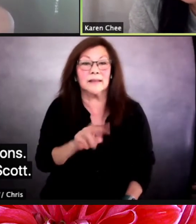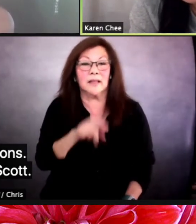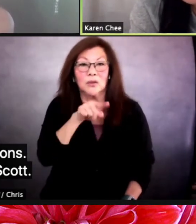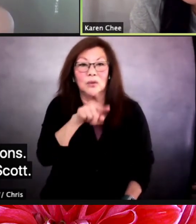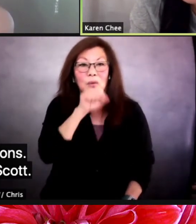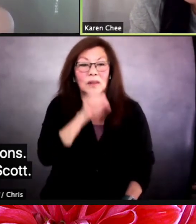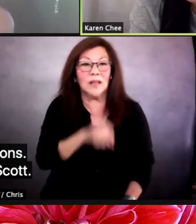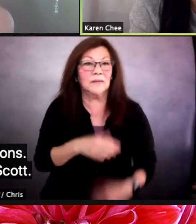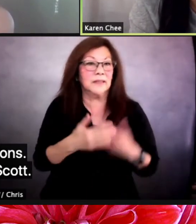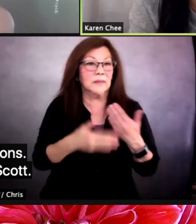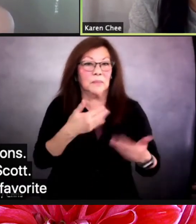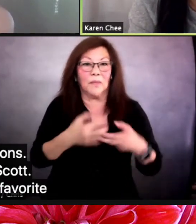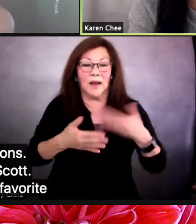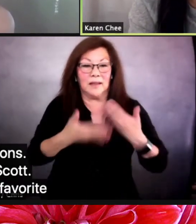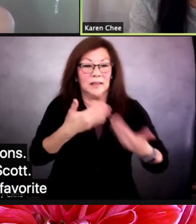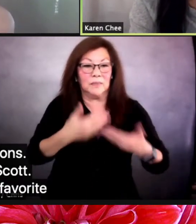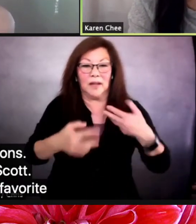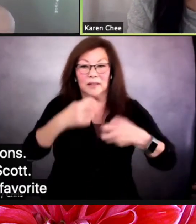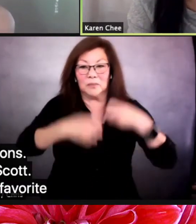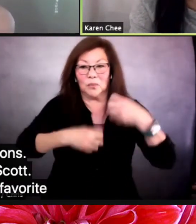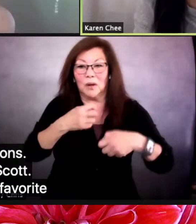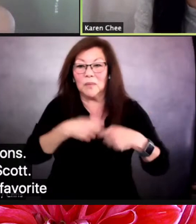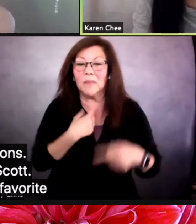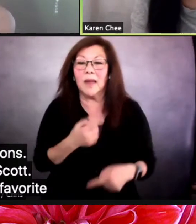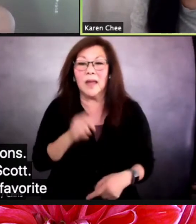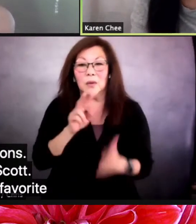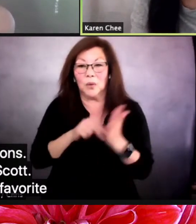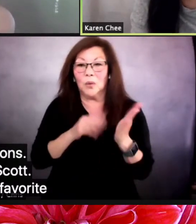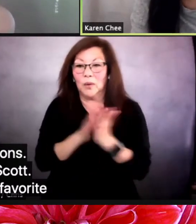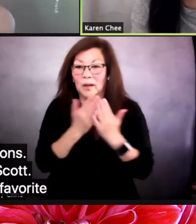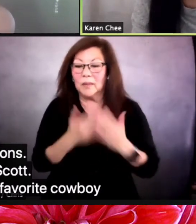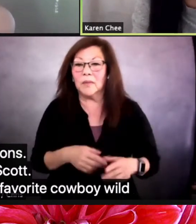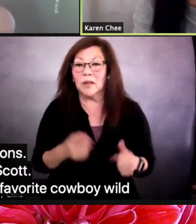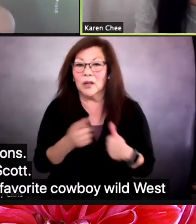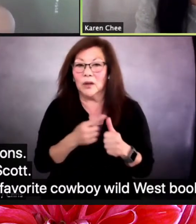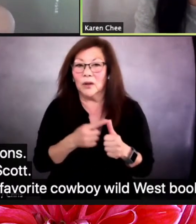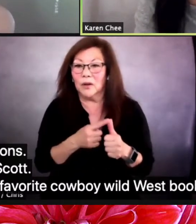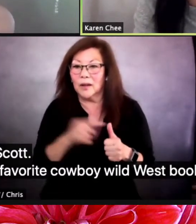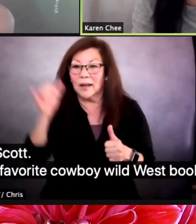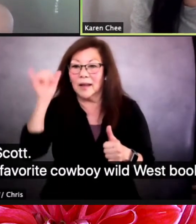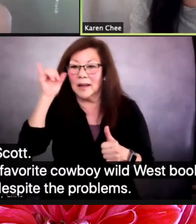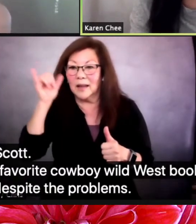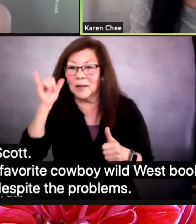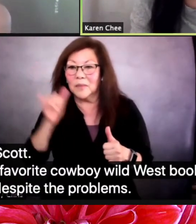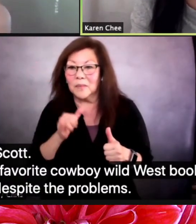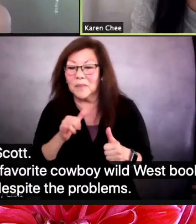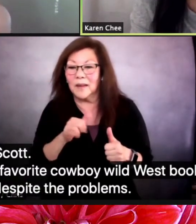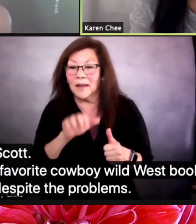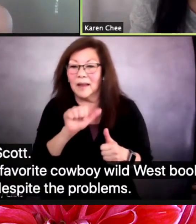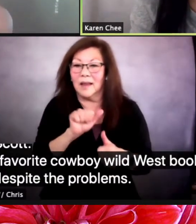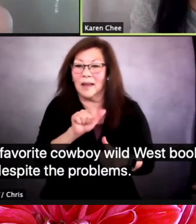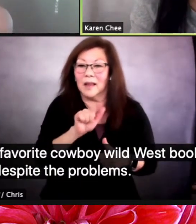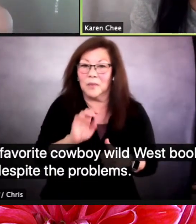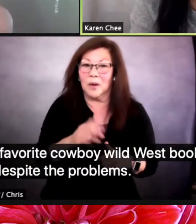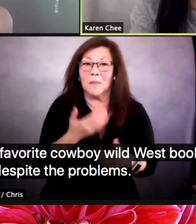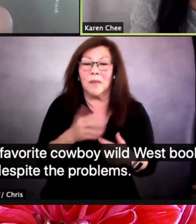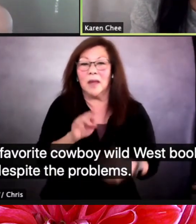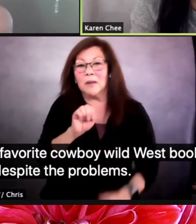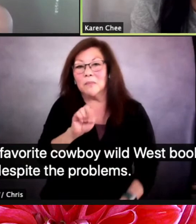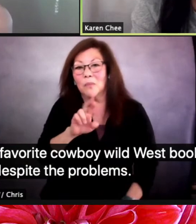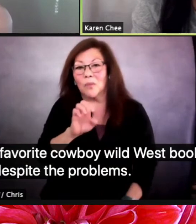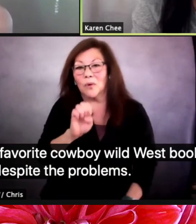comment, I see your book as part of a power trio with the movie First Cow and Mitski's Be the Cowboy album, and maybe Bruce